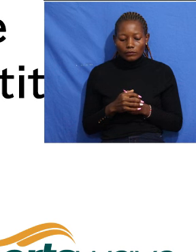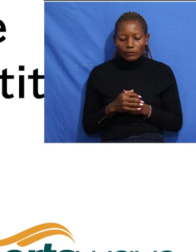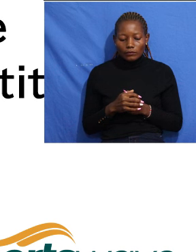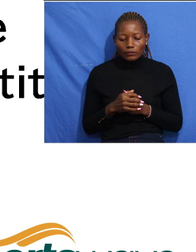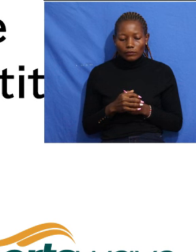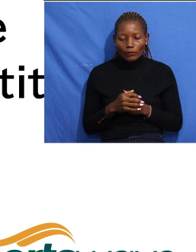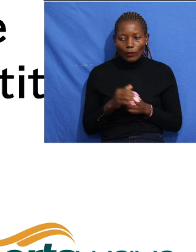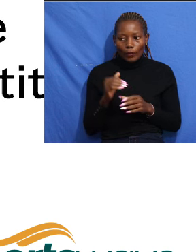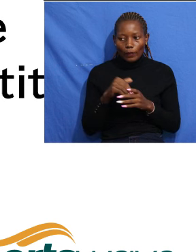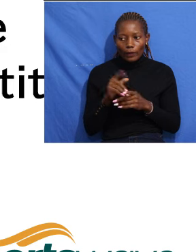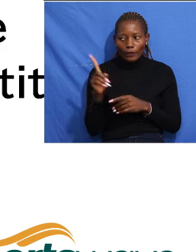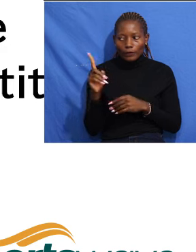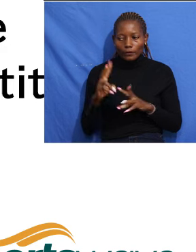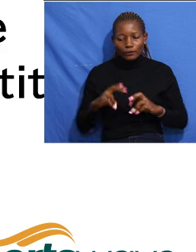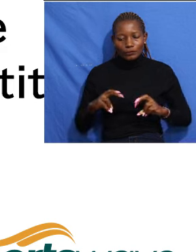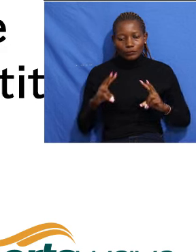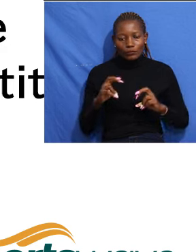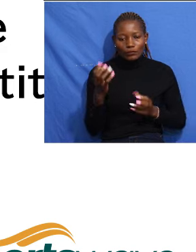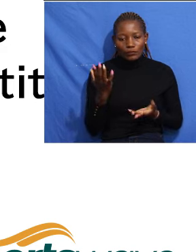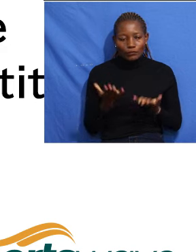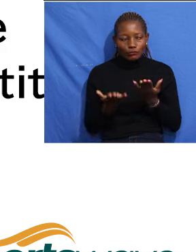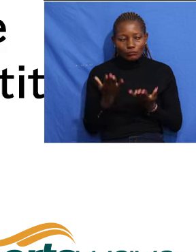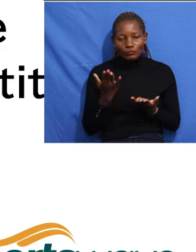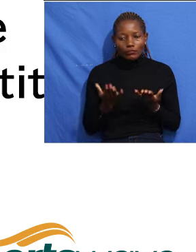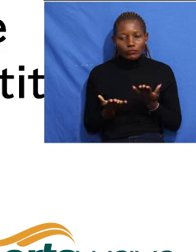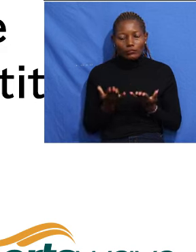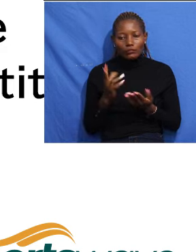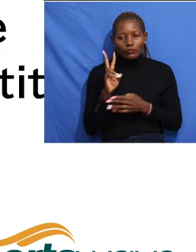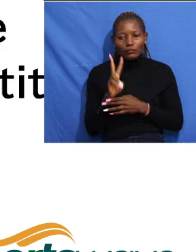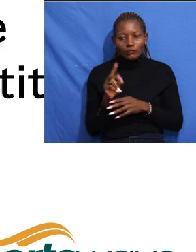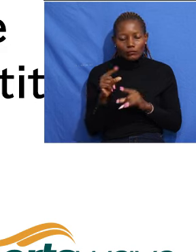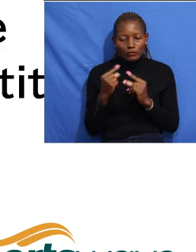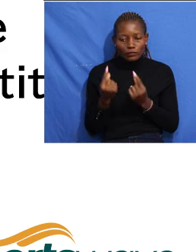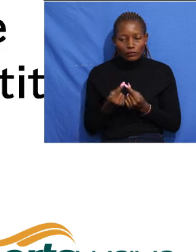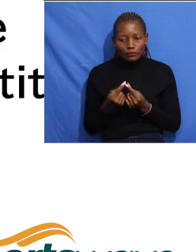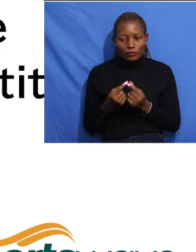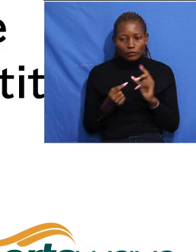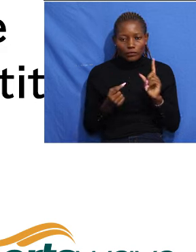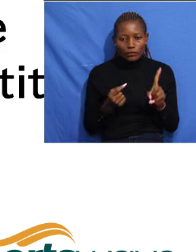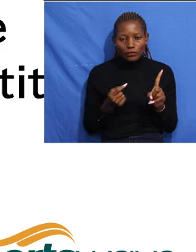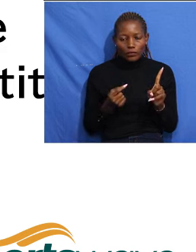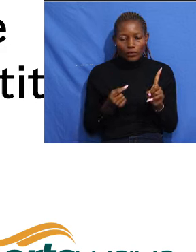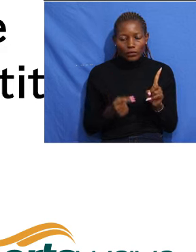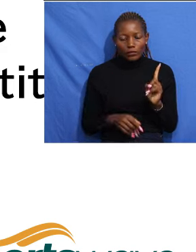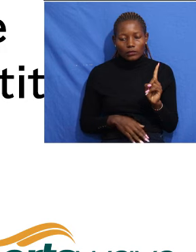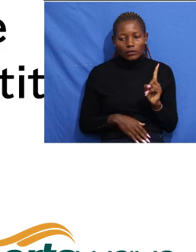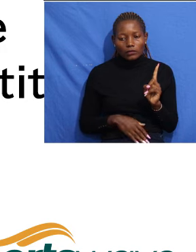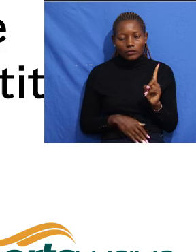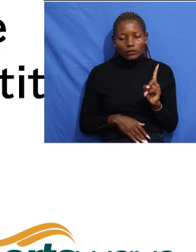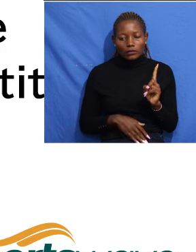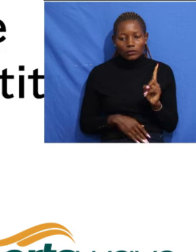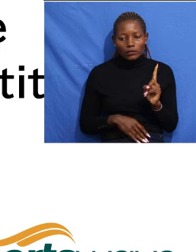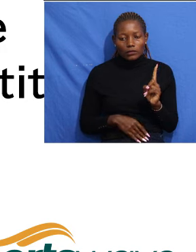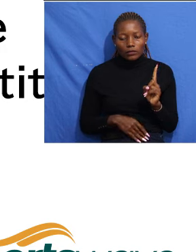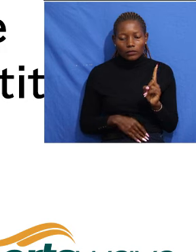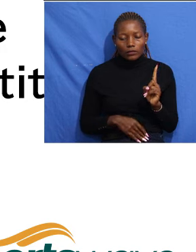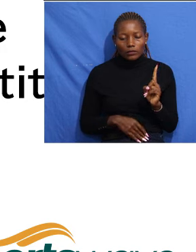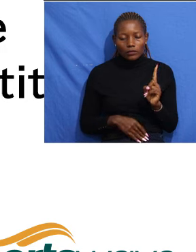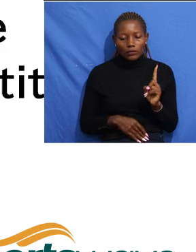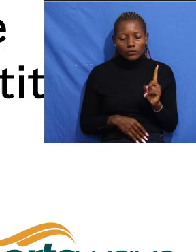So in this study, they compared two groups. One is doing